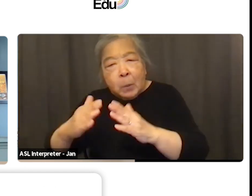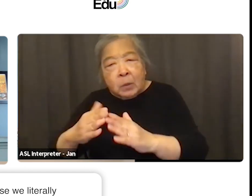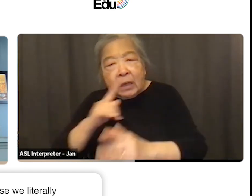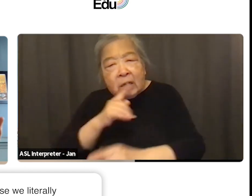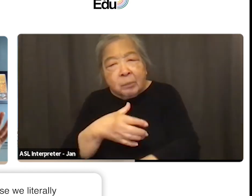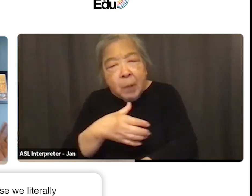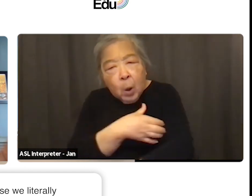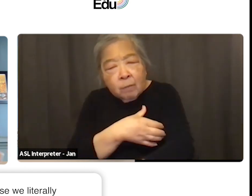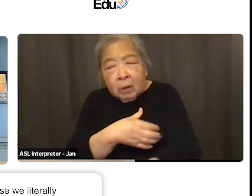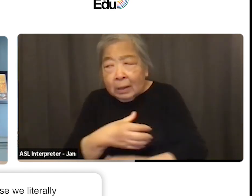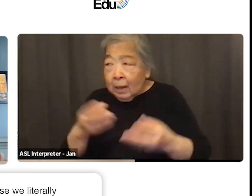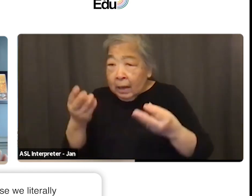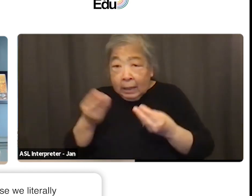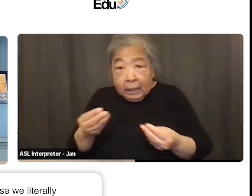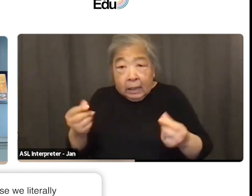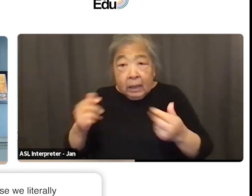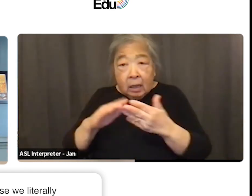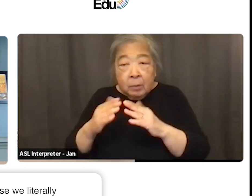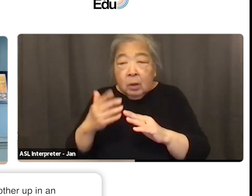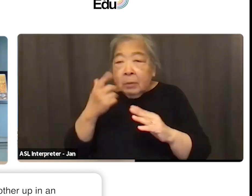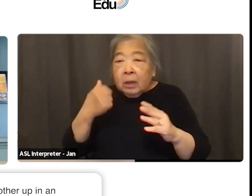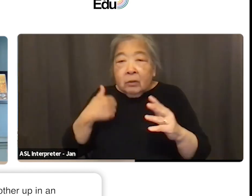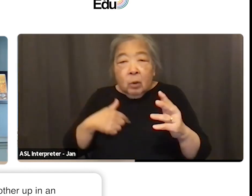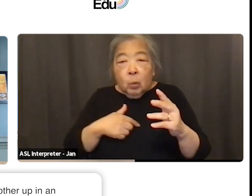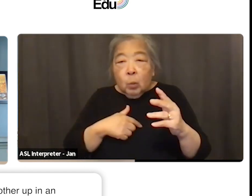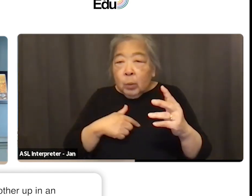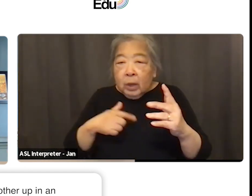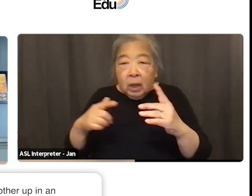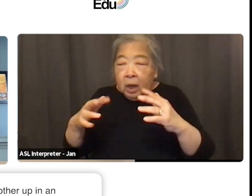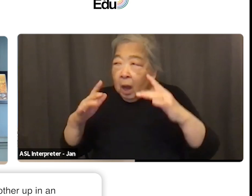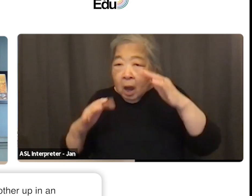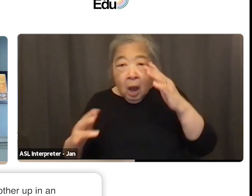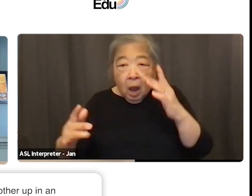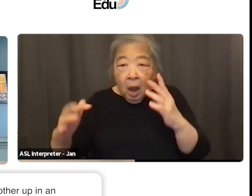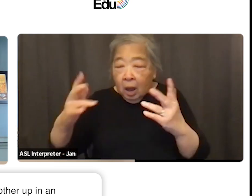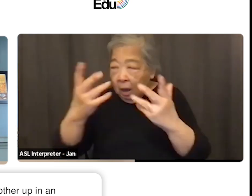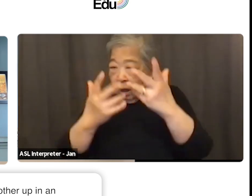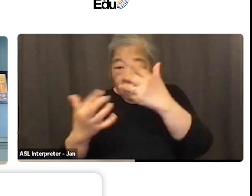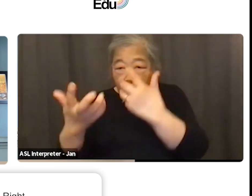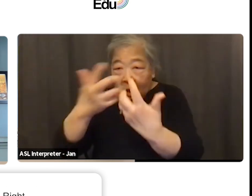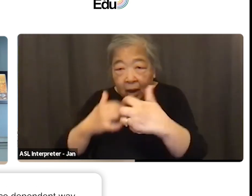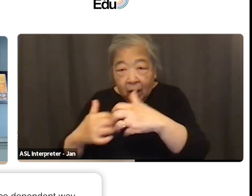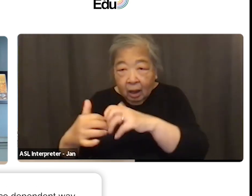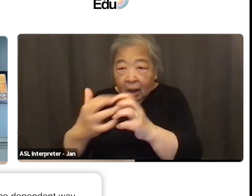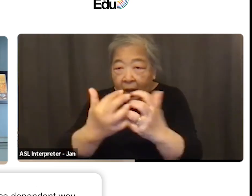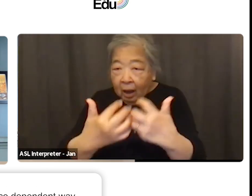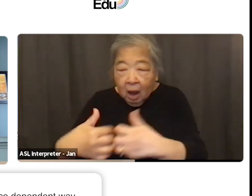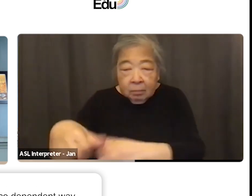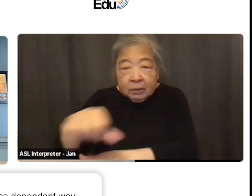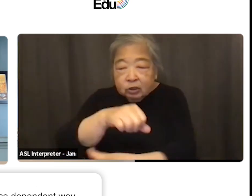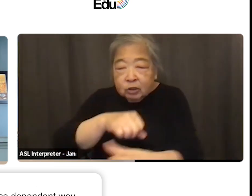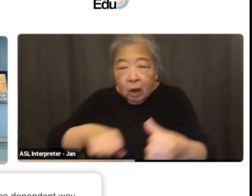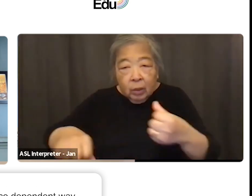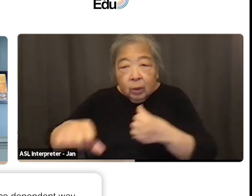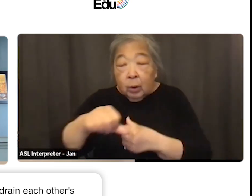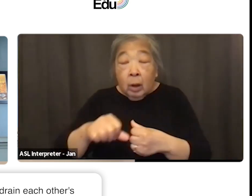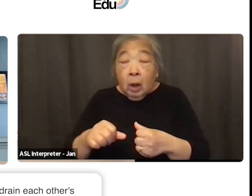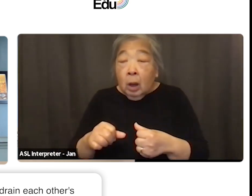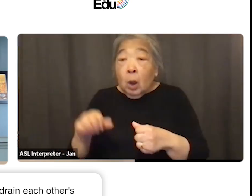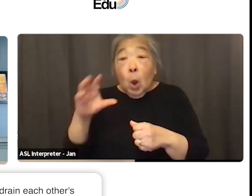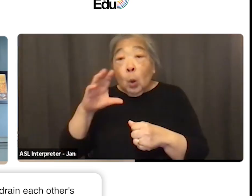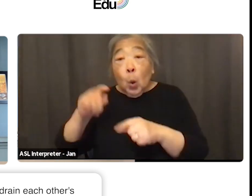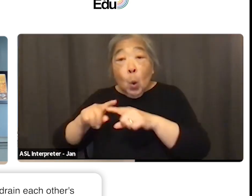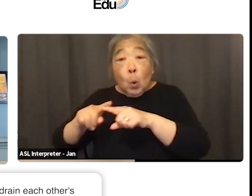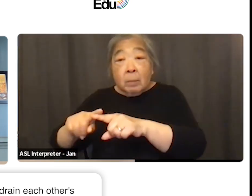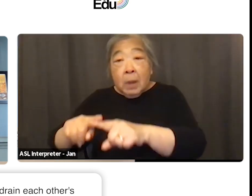powerful, because we literally energetically level each other up in an interdependent way, right? And not a codependent way where we